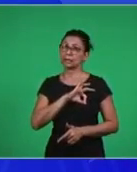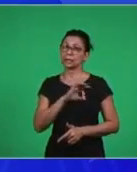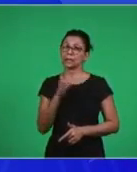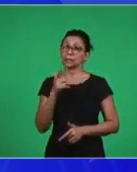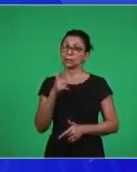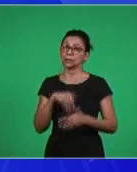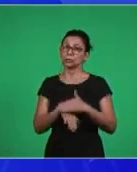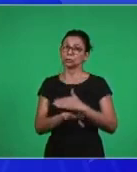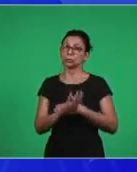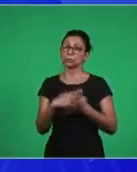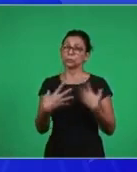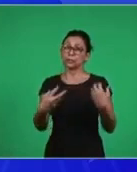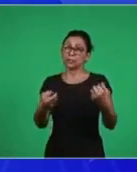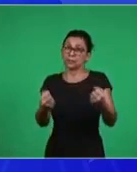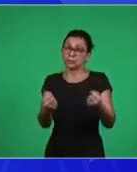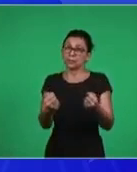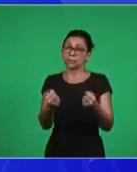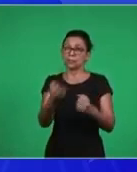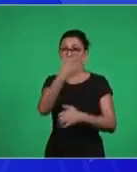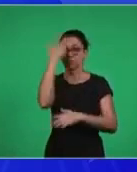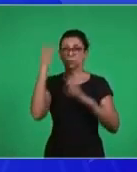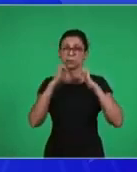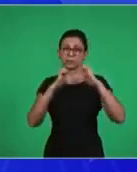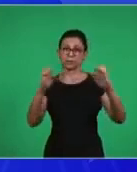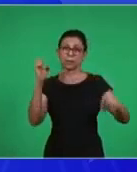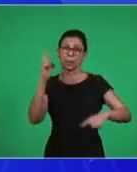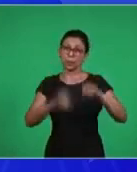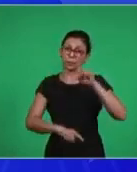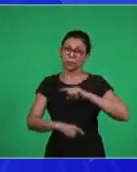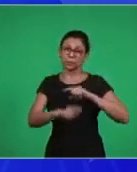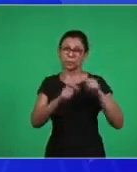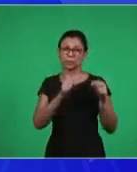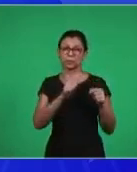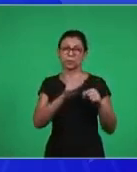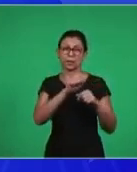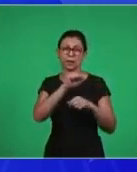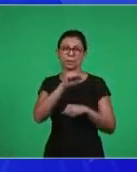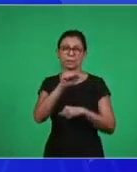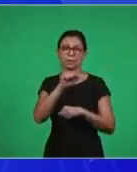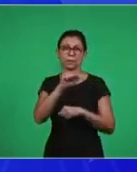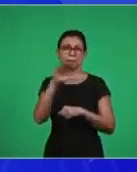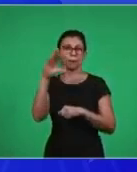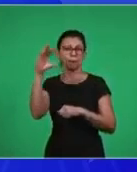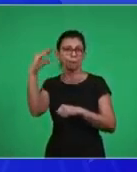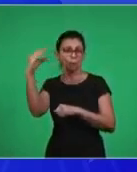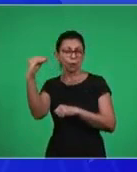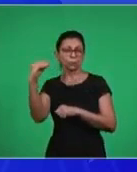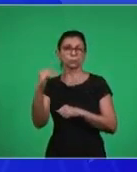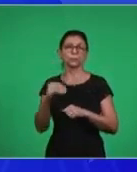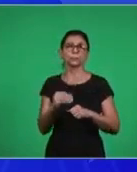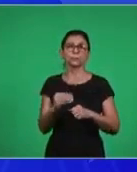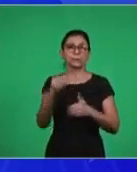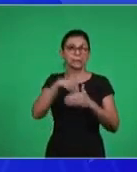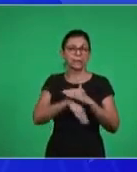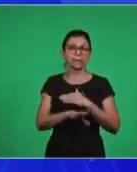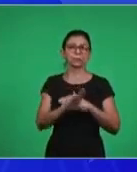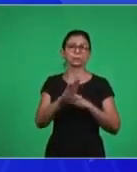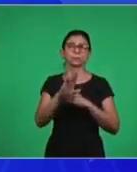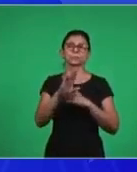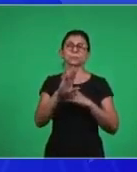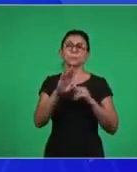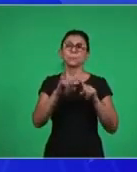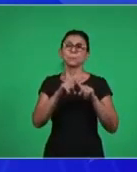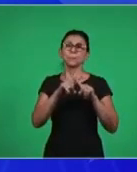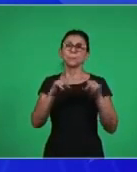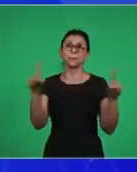doesn't have, it's not usual for them to receive services. It actually is forbidden to photograph the internal part, but was a